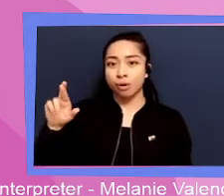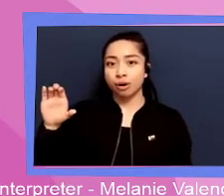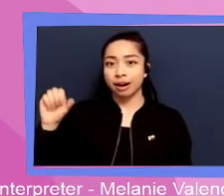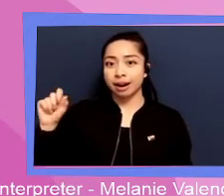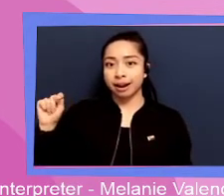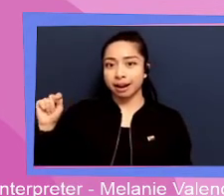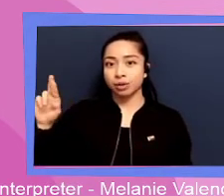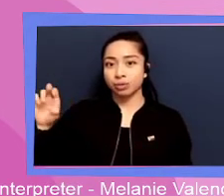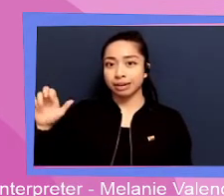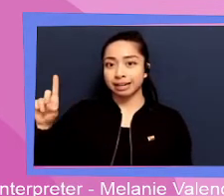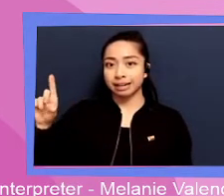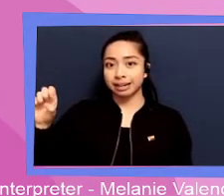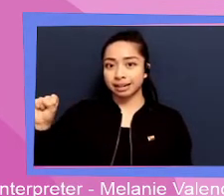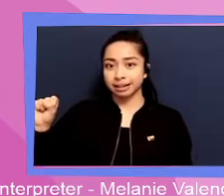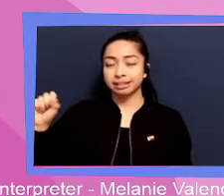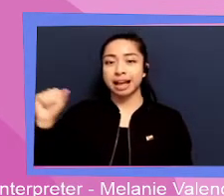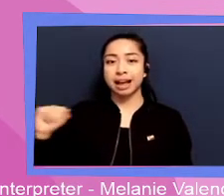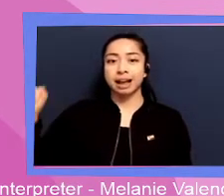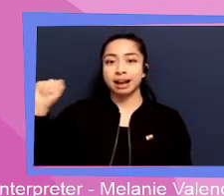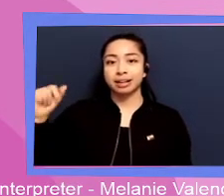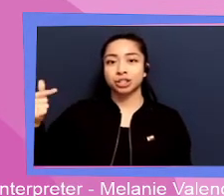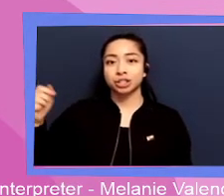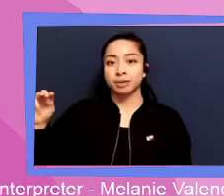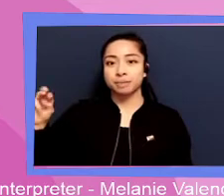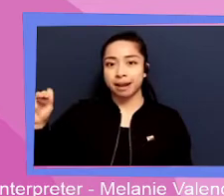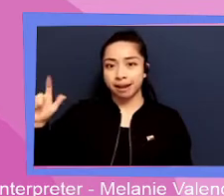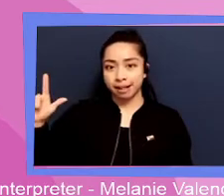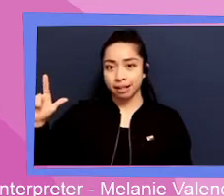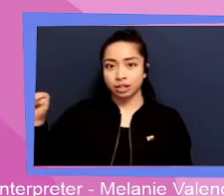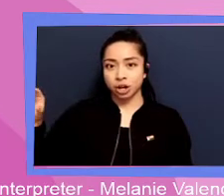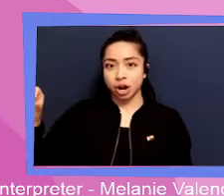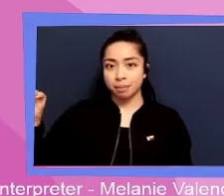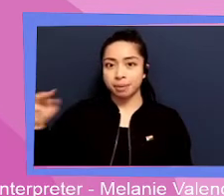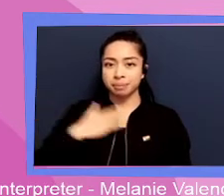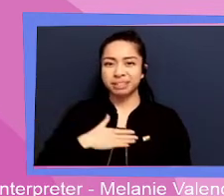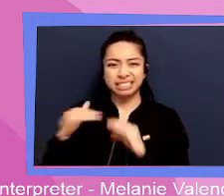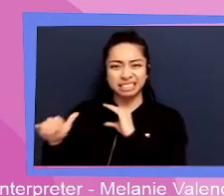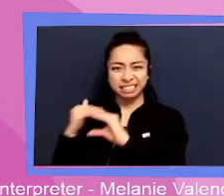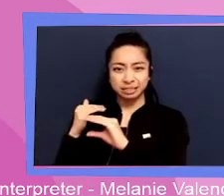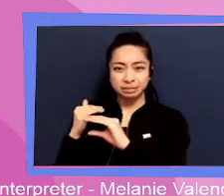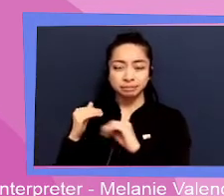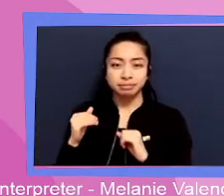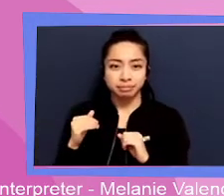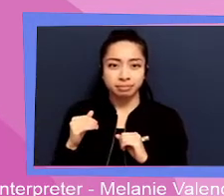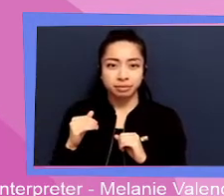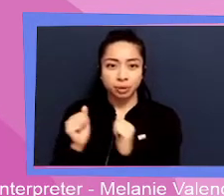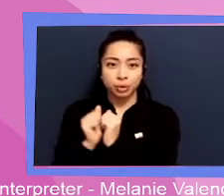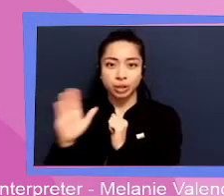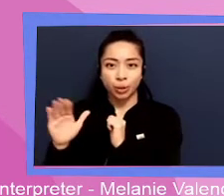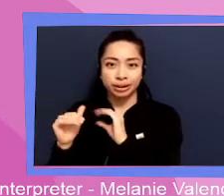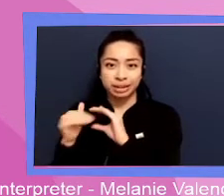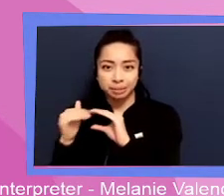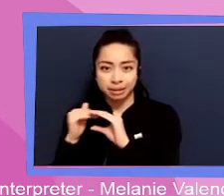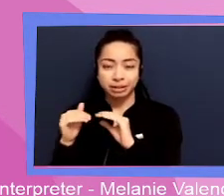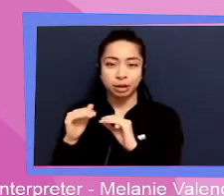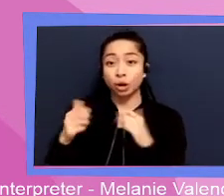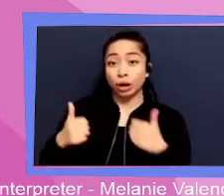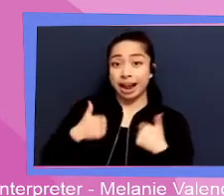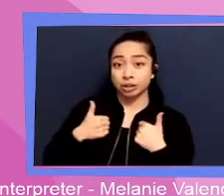roarcatreads@gmail.com with your full name, email address, and postal address, we'll get those to you. So thank you for tuning in